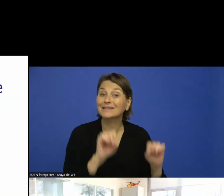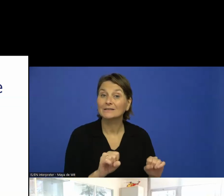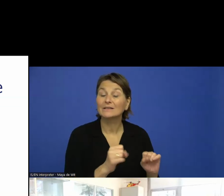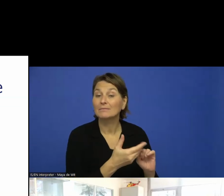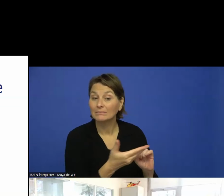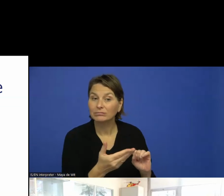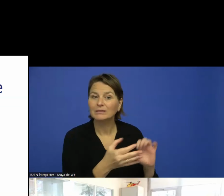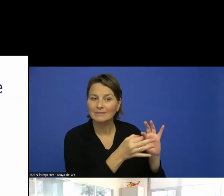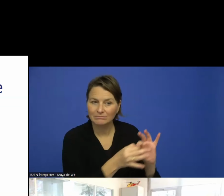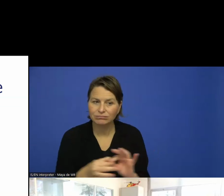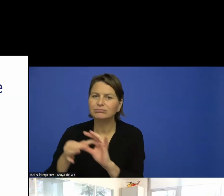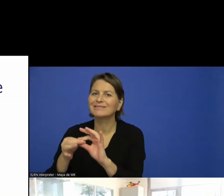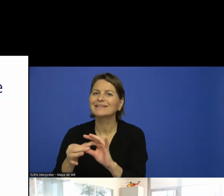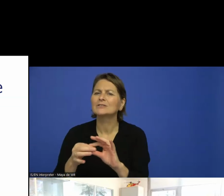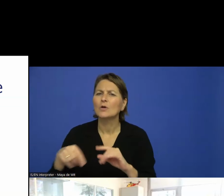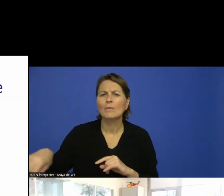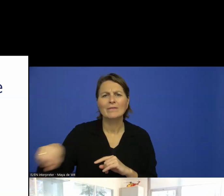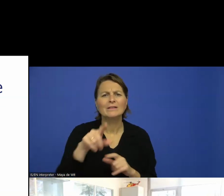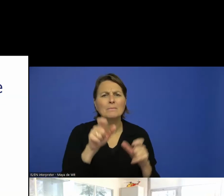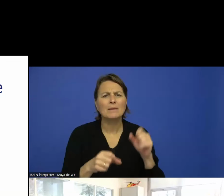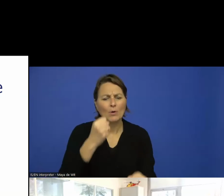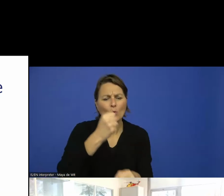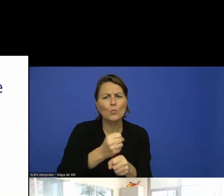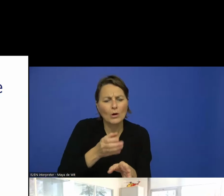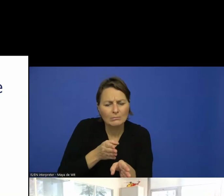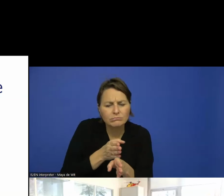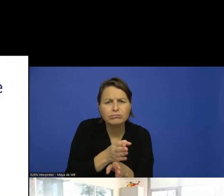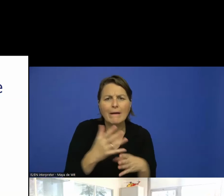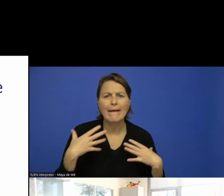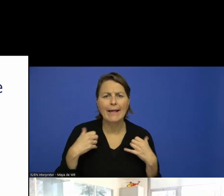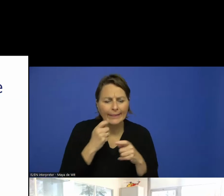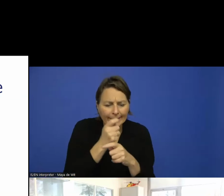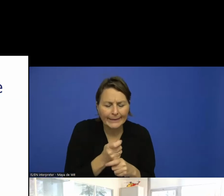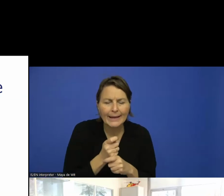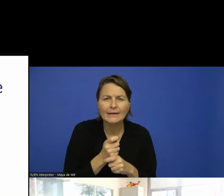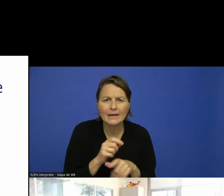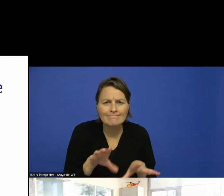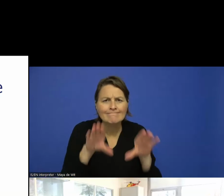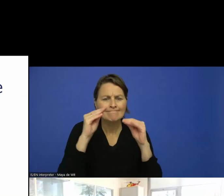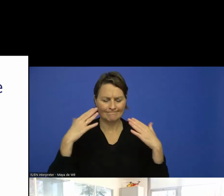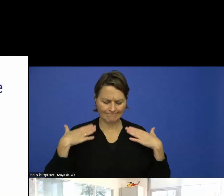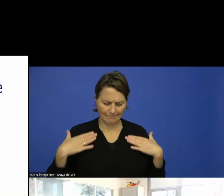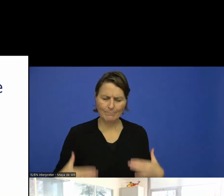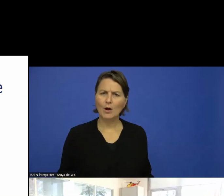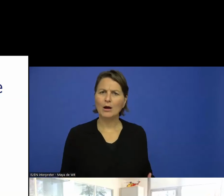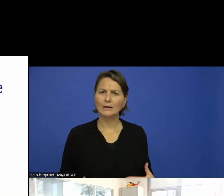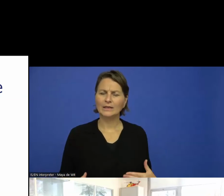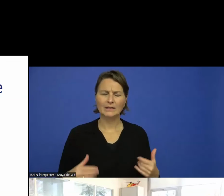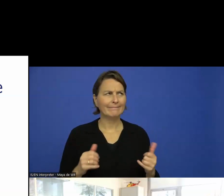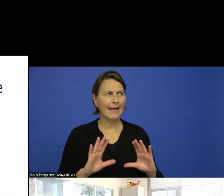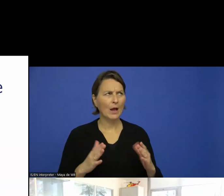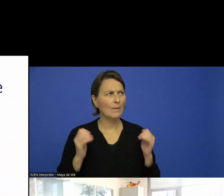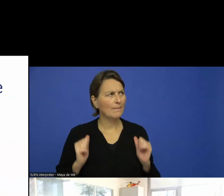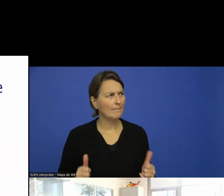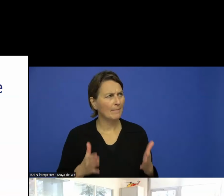the healthcare professionals understand this very well from the perspective of the human body. But we could also think of the